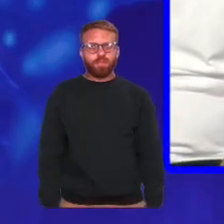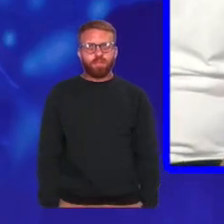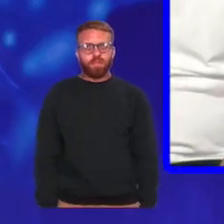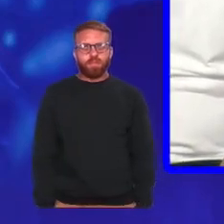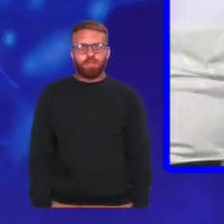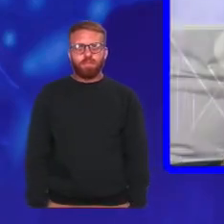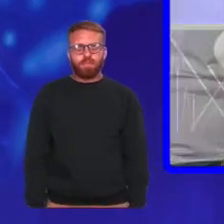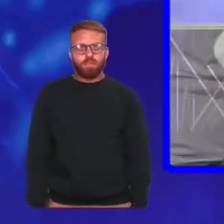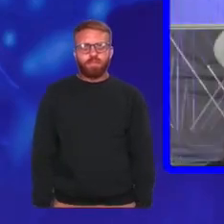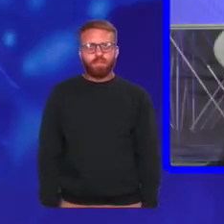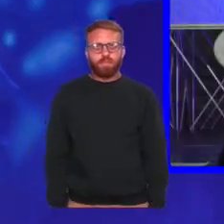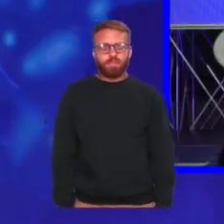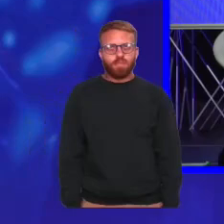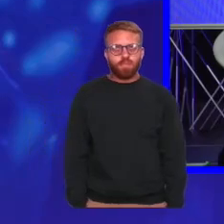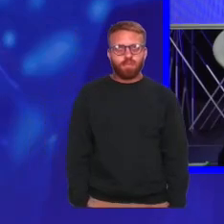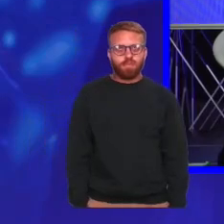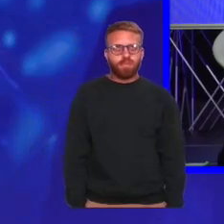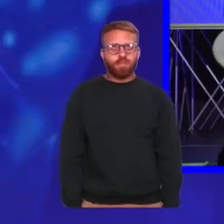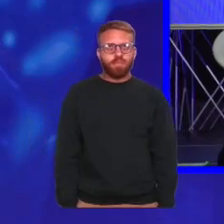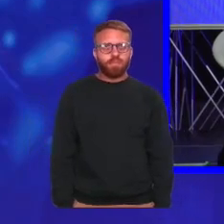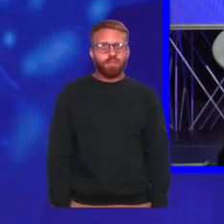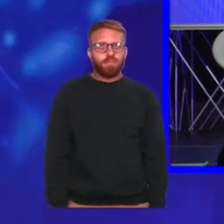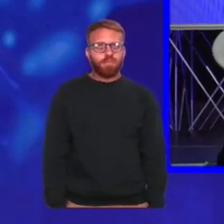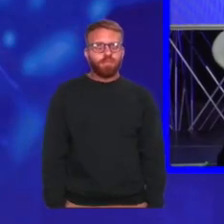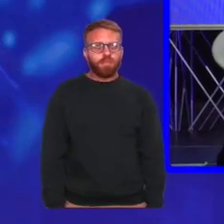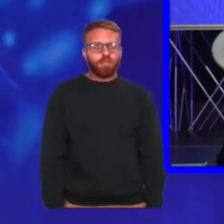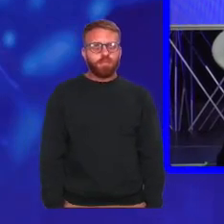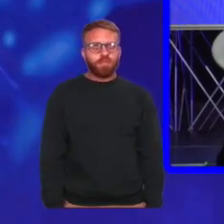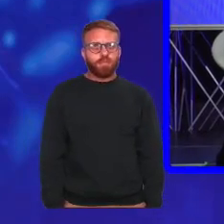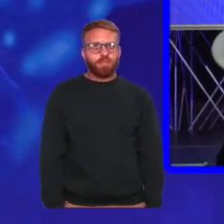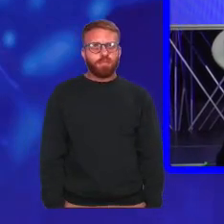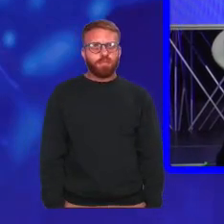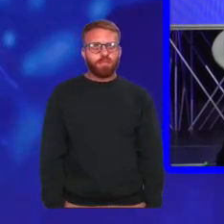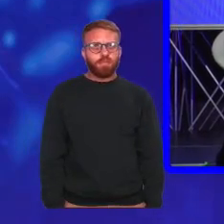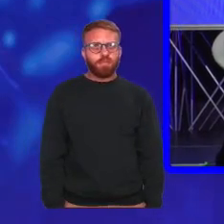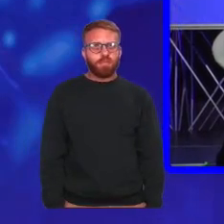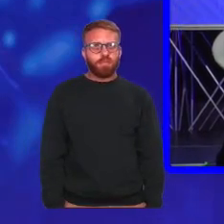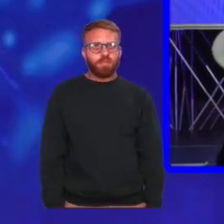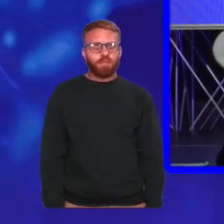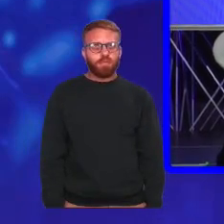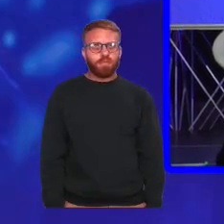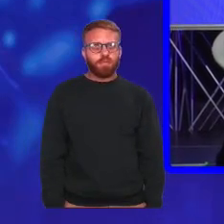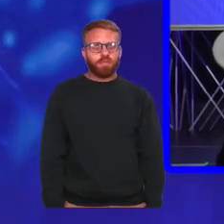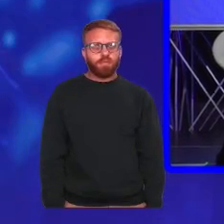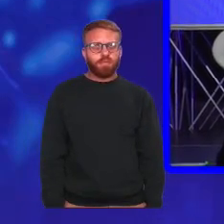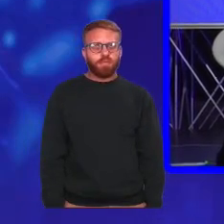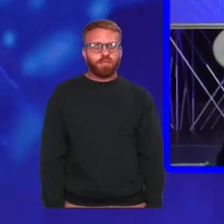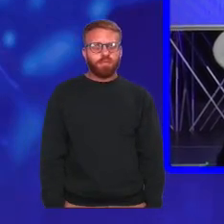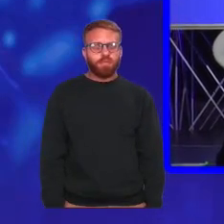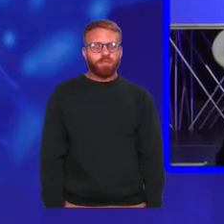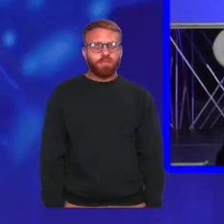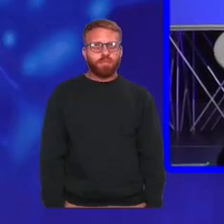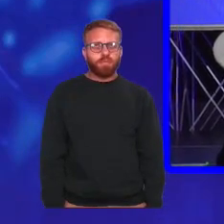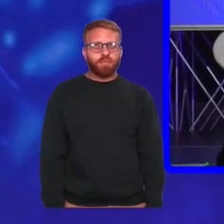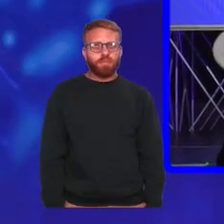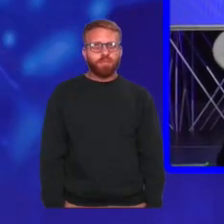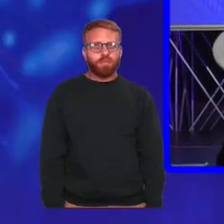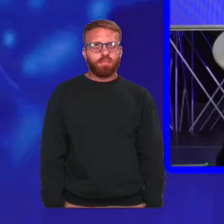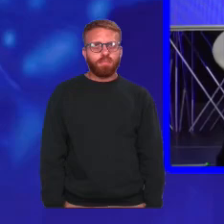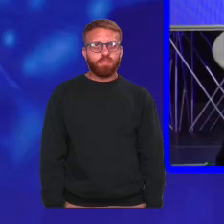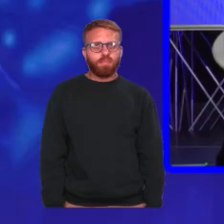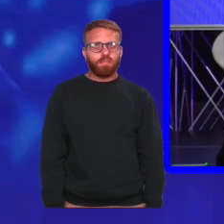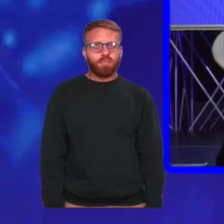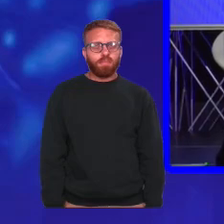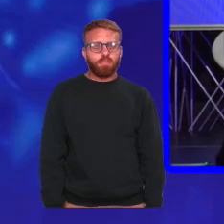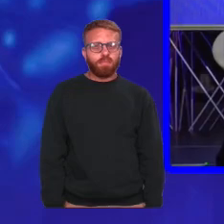has? Well, I take them. So, hi, my name's Dave Morant. I head up the Creative Arts team, which